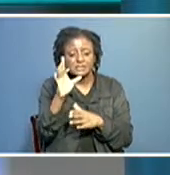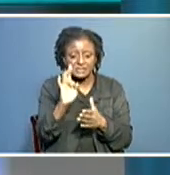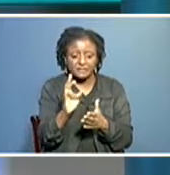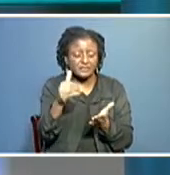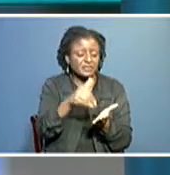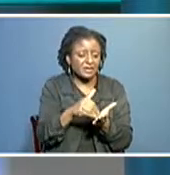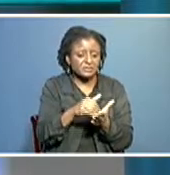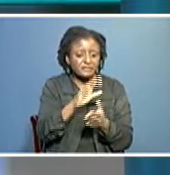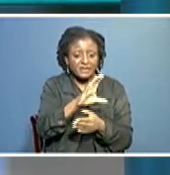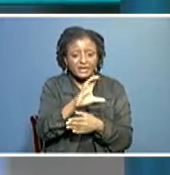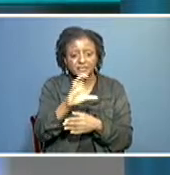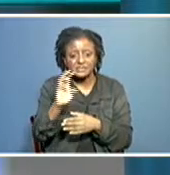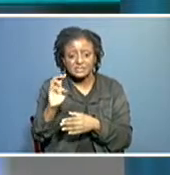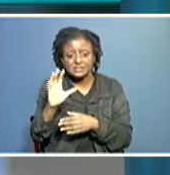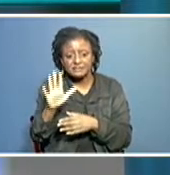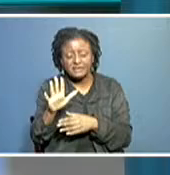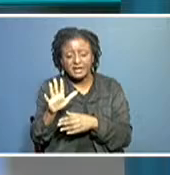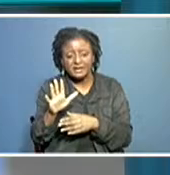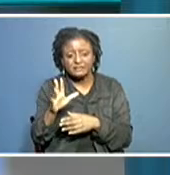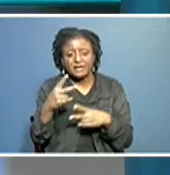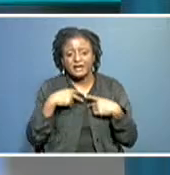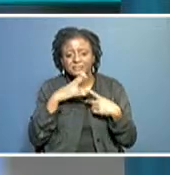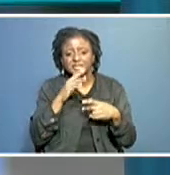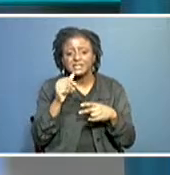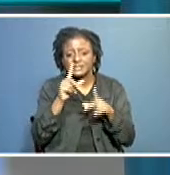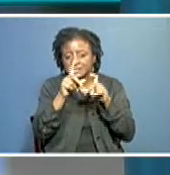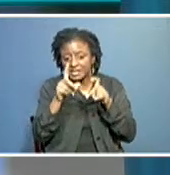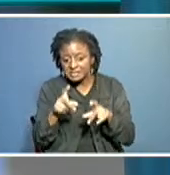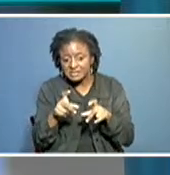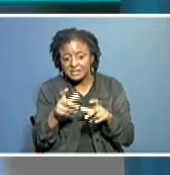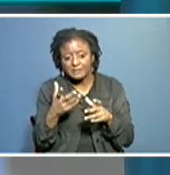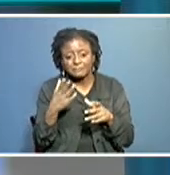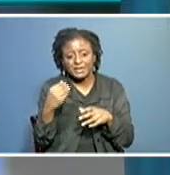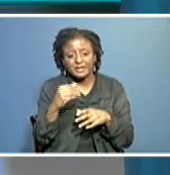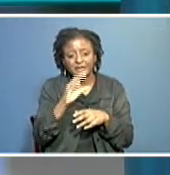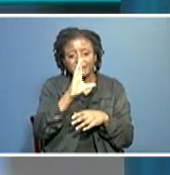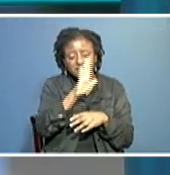7,565 people have been tested, and